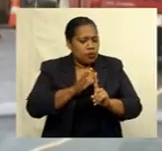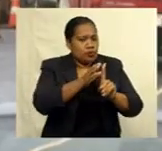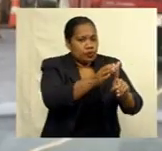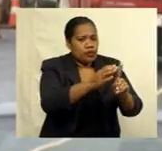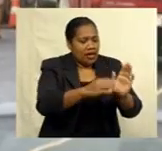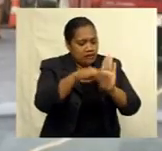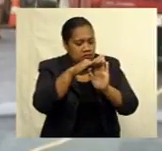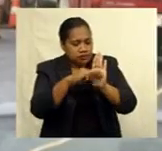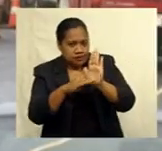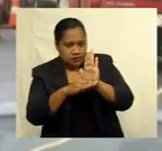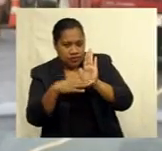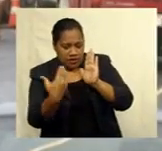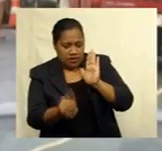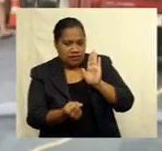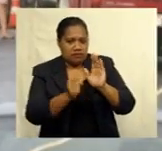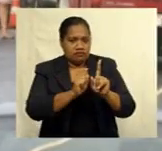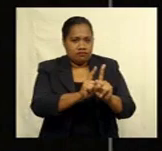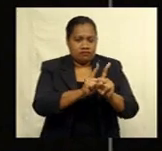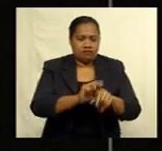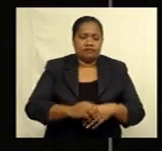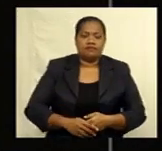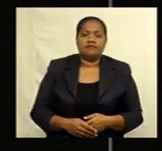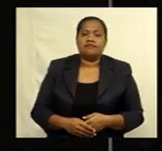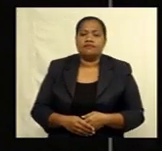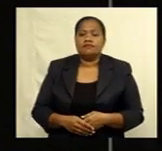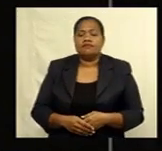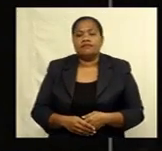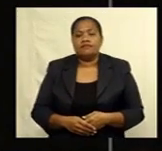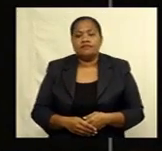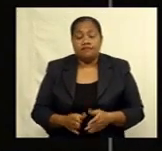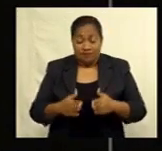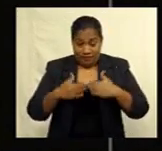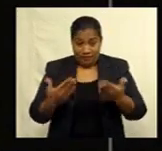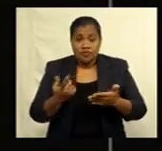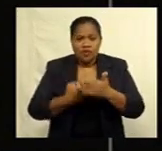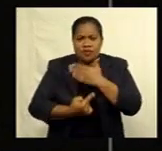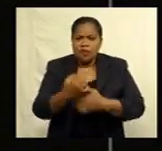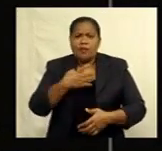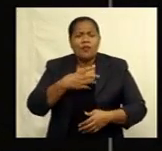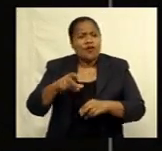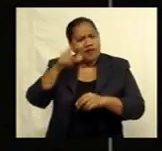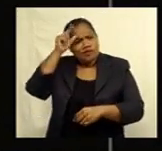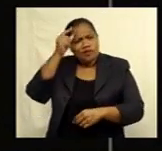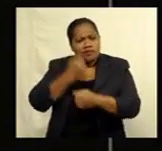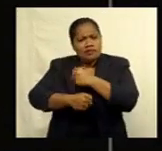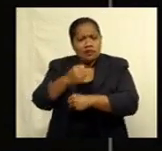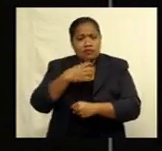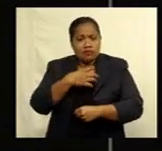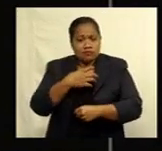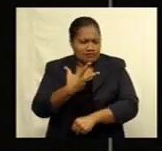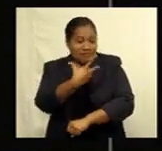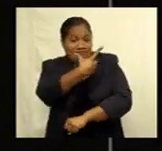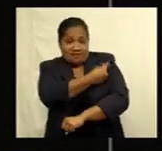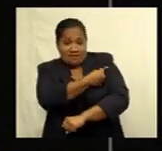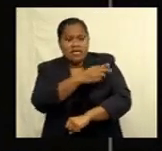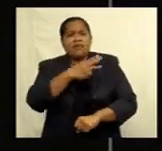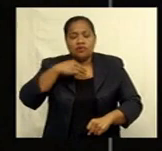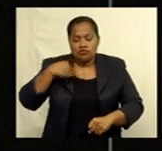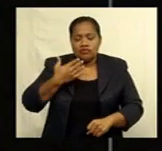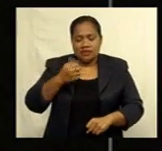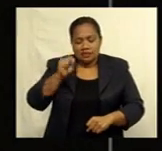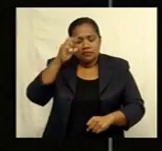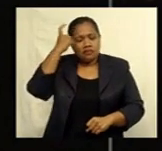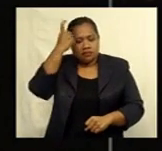place. Kritika Kumar, FBC News. Meanwhile, despite more Fijians becoming vaccinated, the ministry is still worried